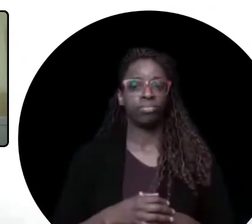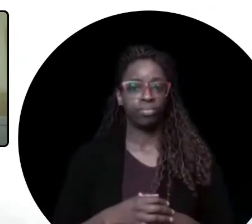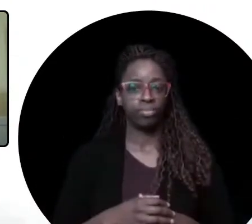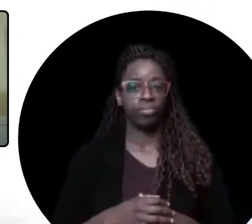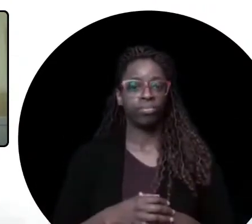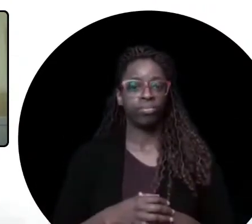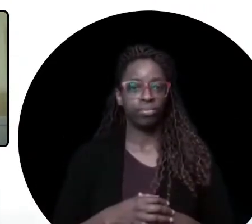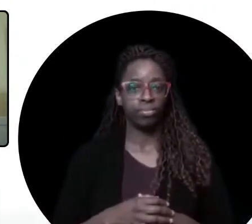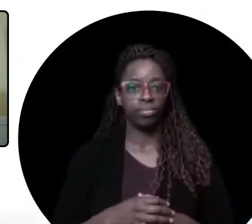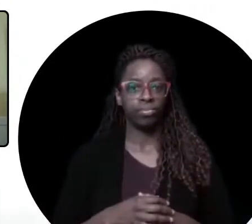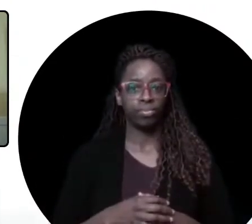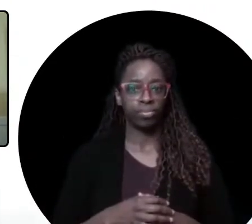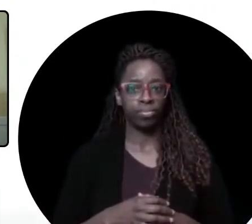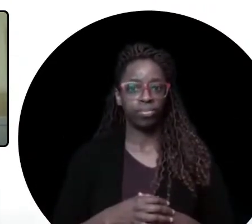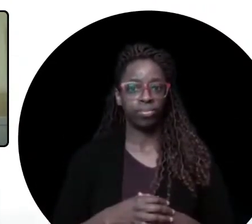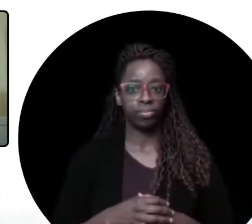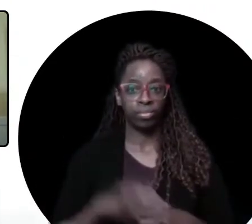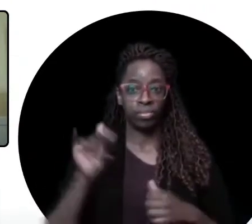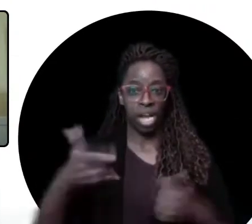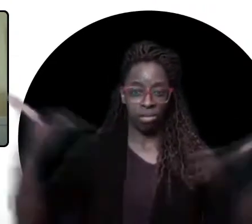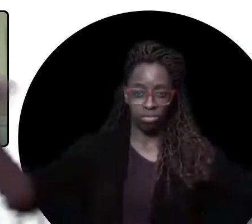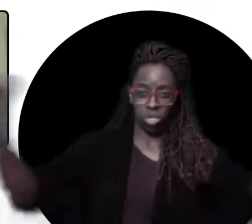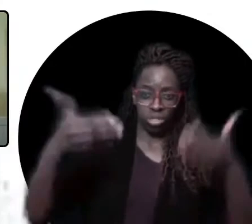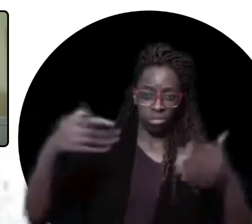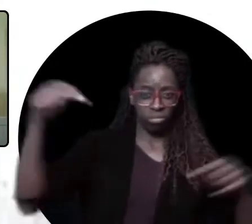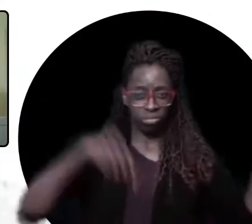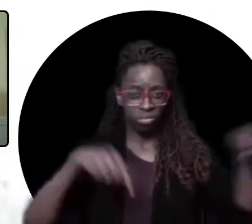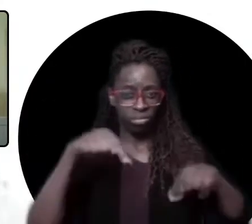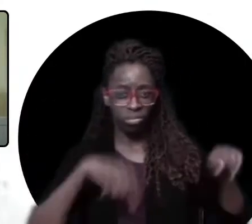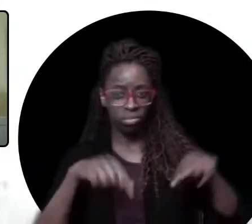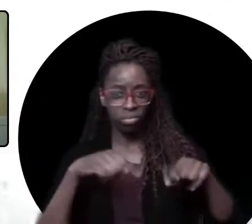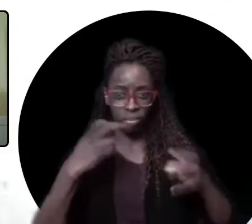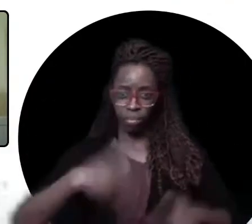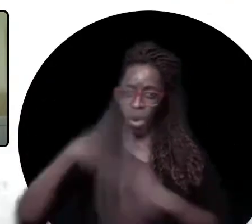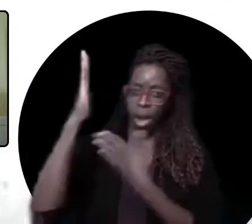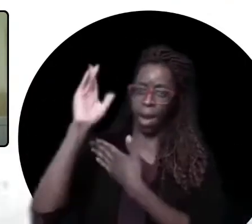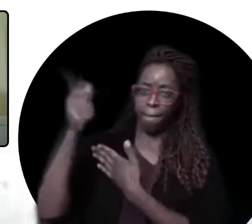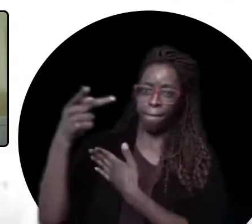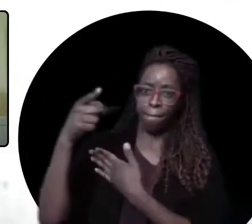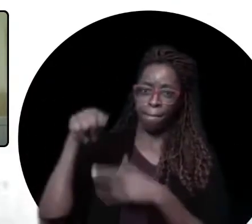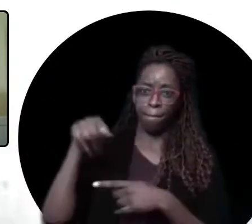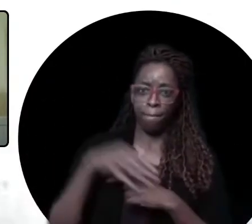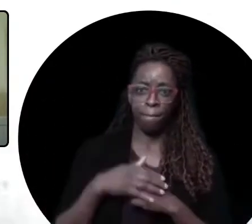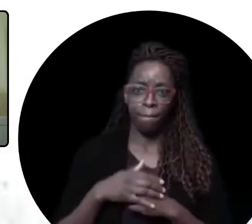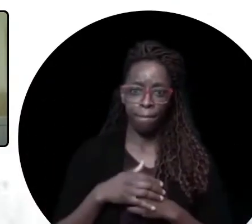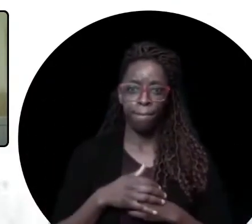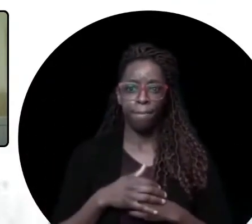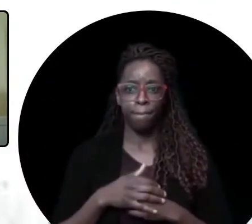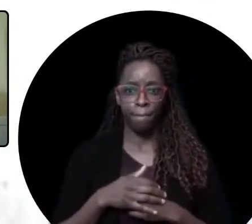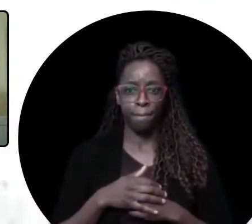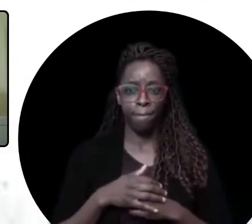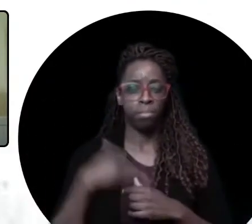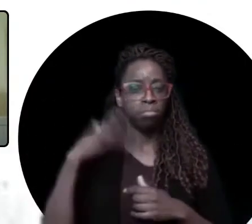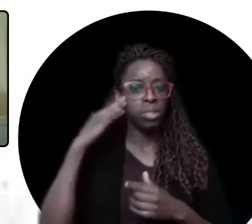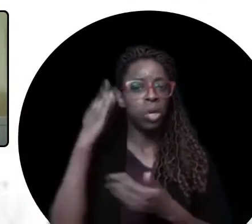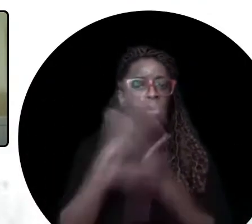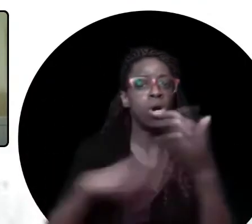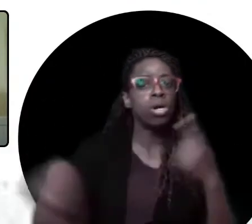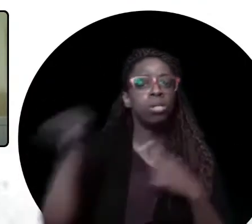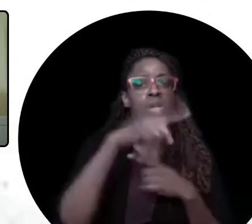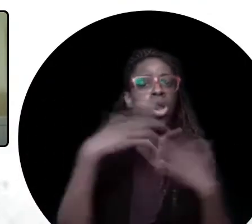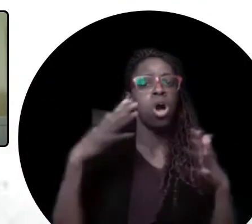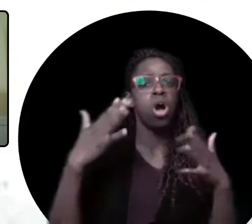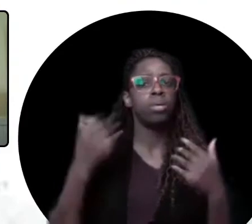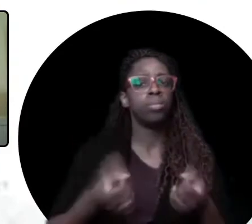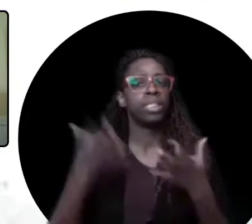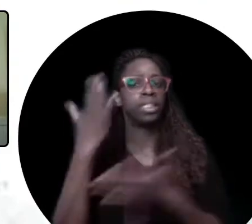I know, as someone who's spent some time at the US-Mexico border as an observer and